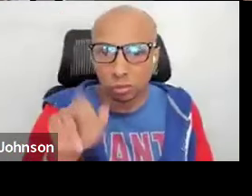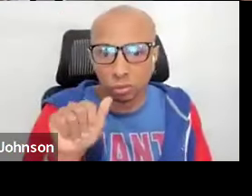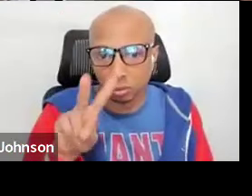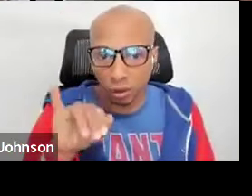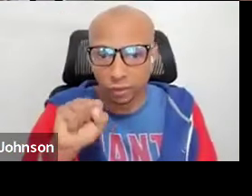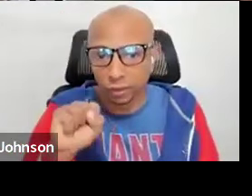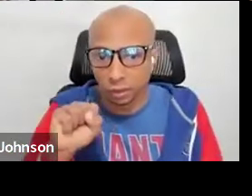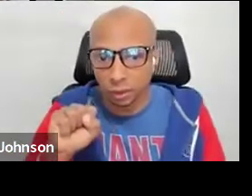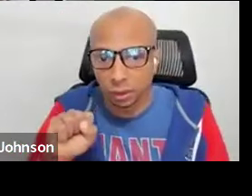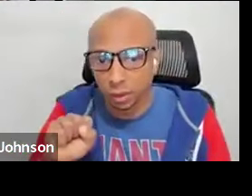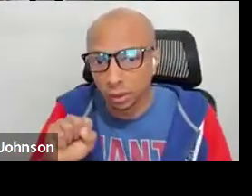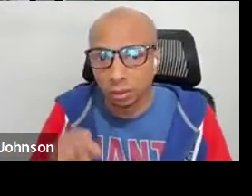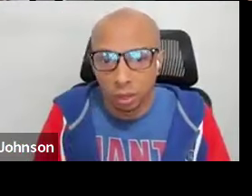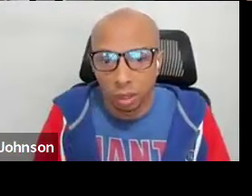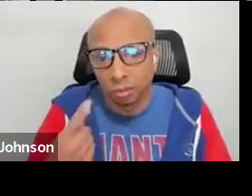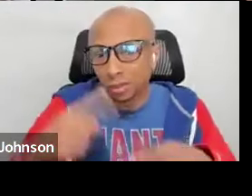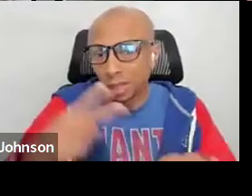Yeah, hi, my name is Travis.